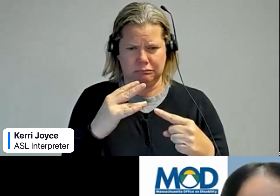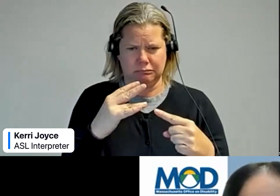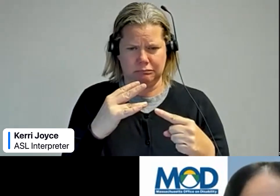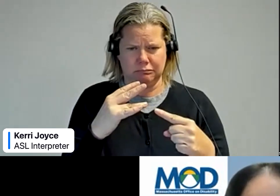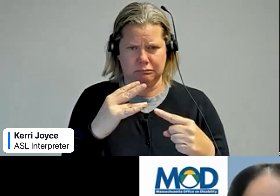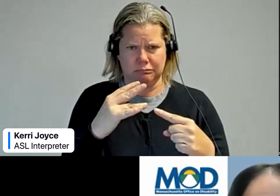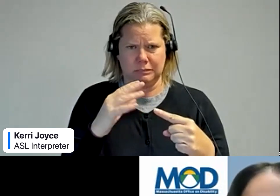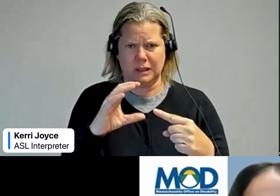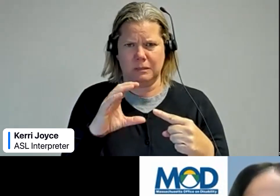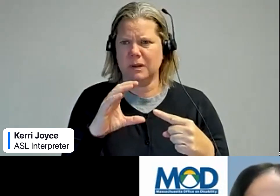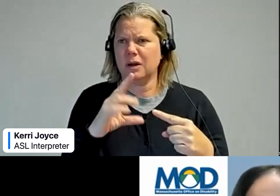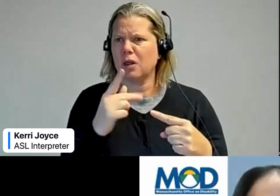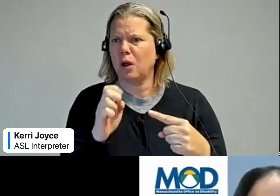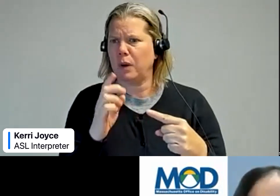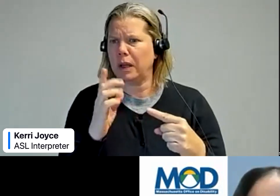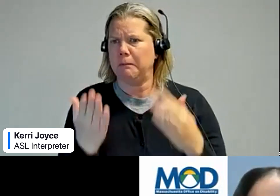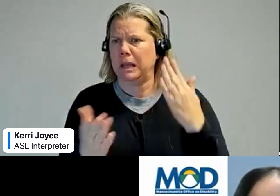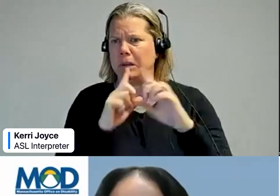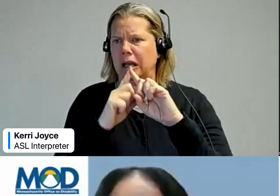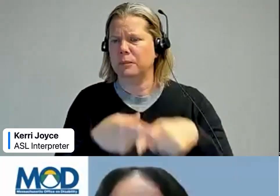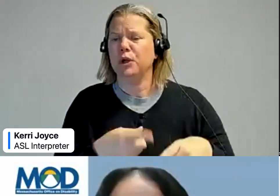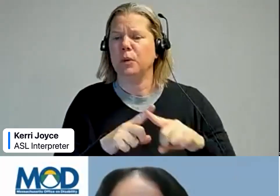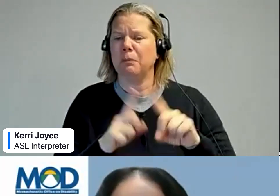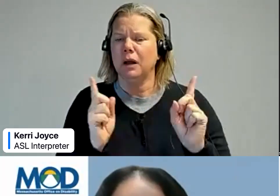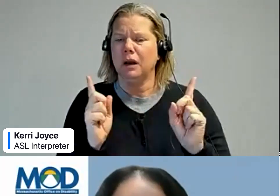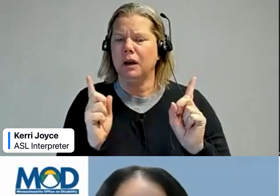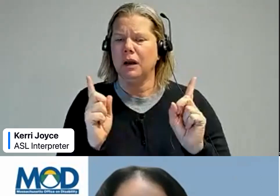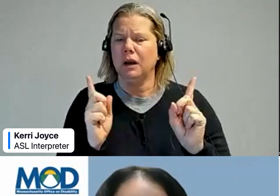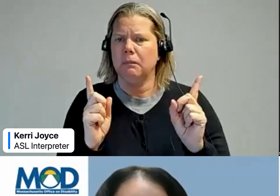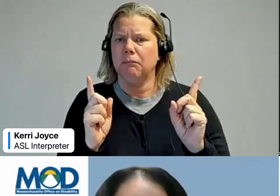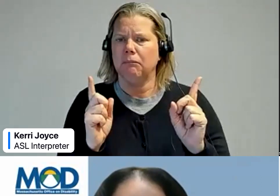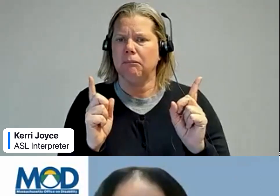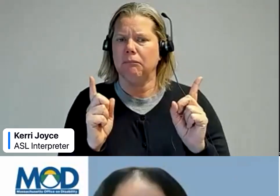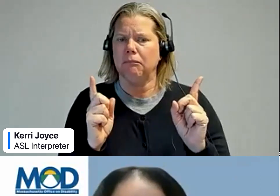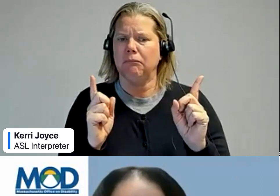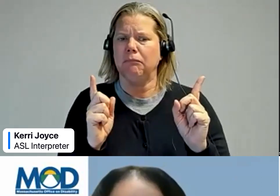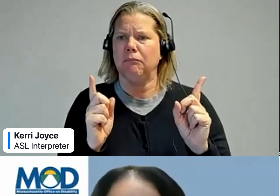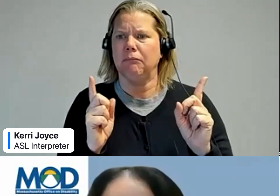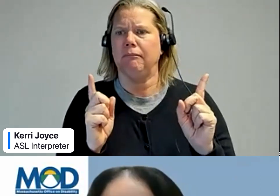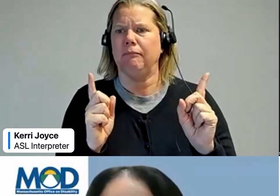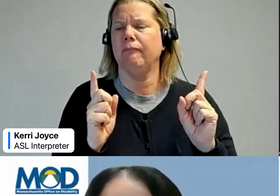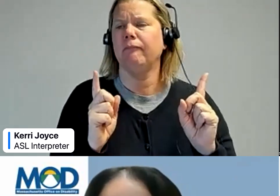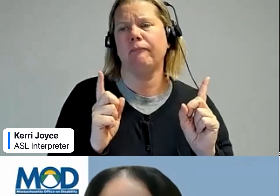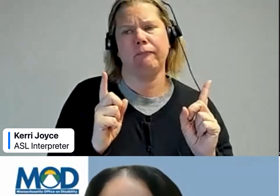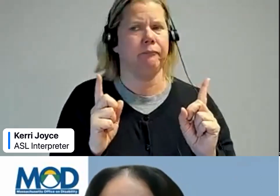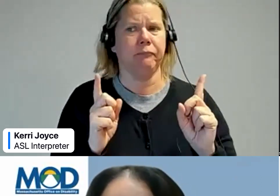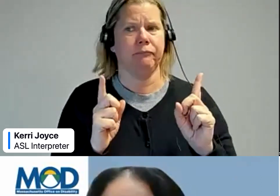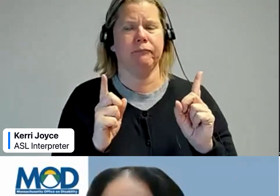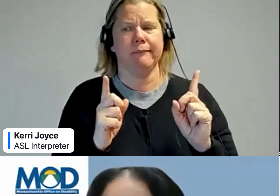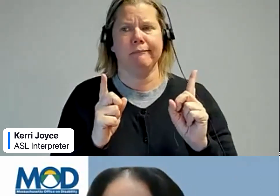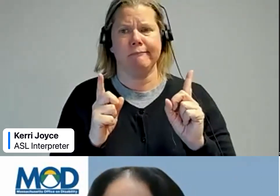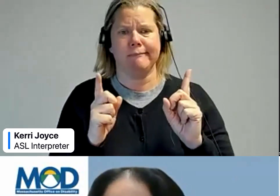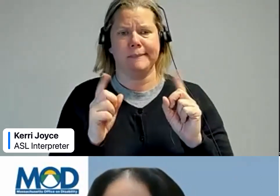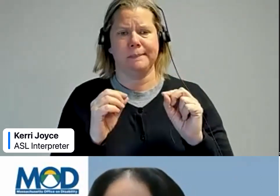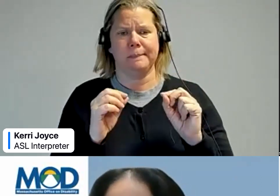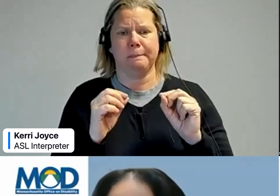Chloe, you might want to unmute, but or someone could unmute Chloe to